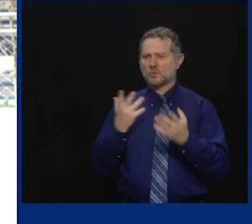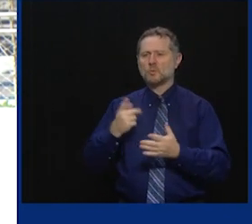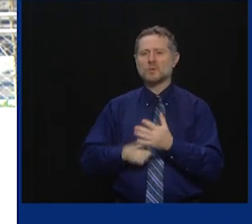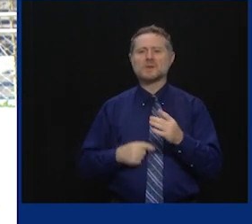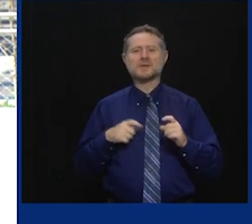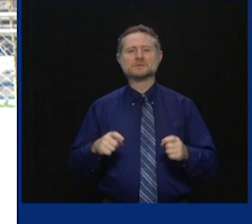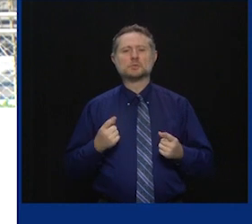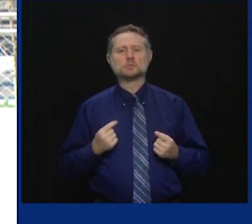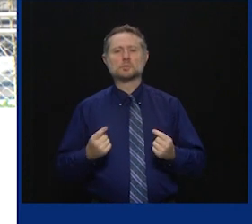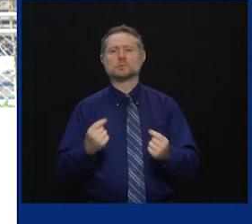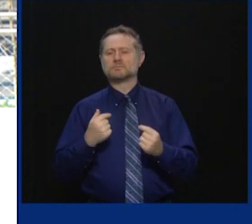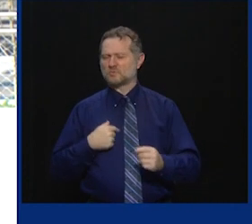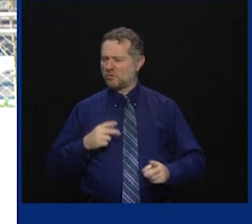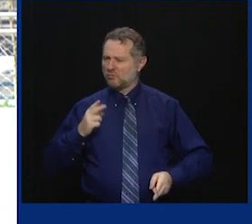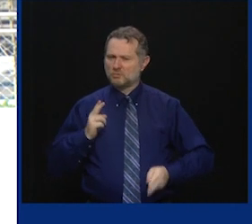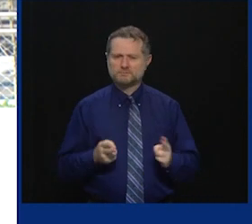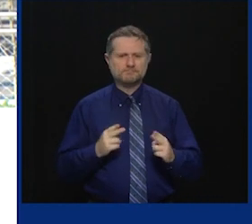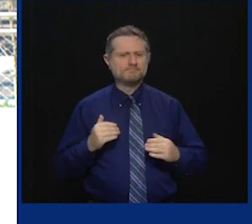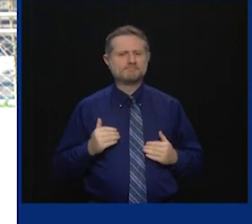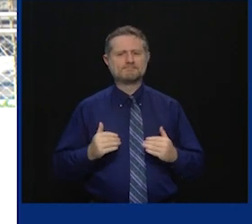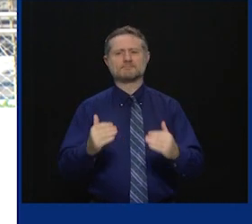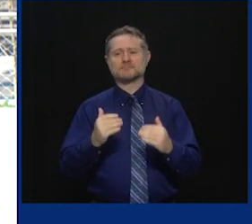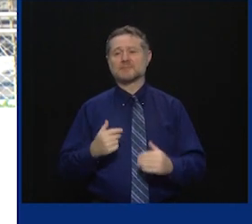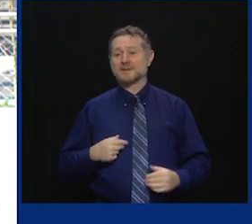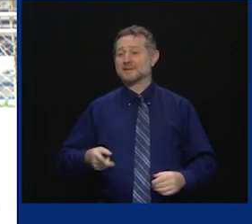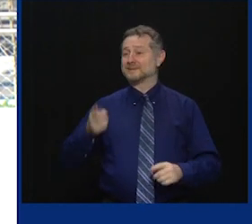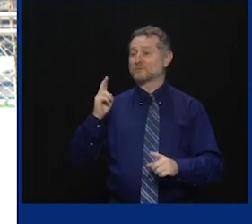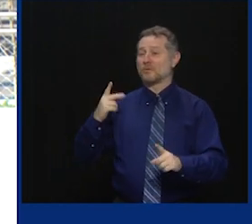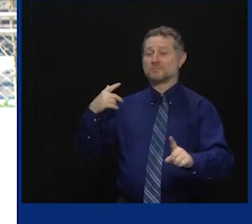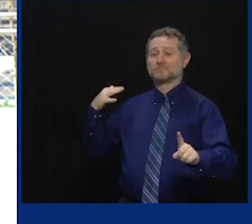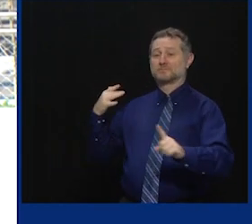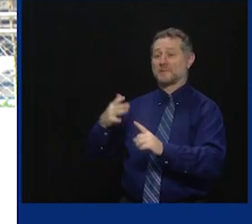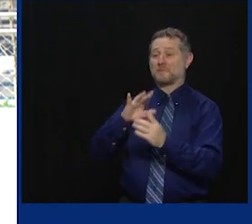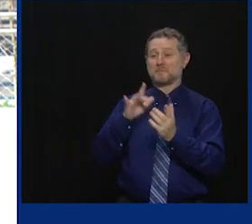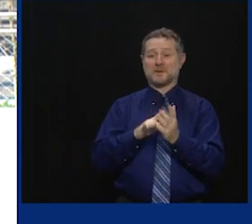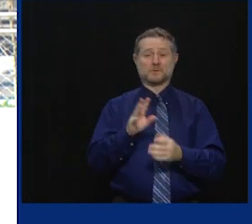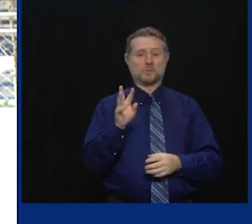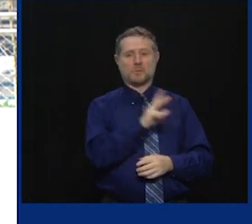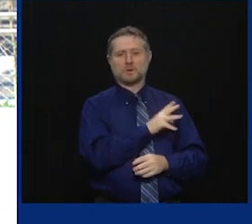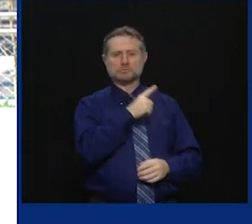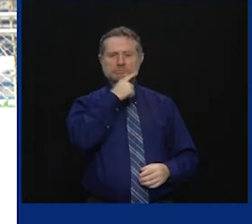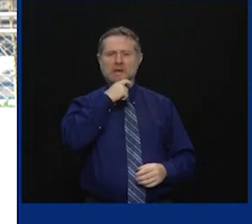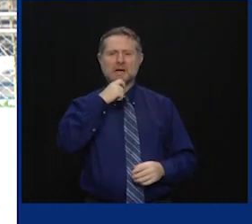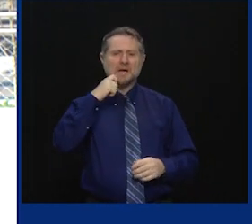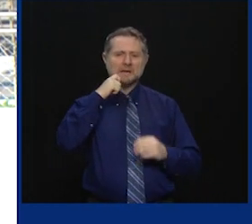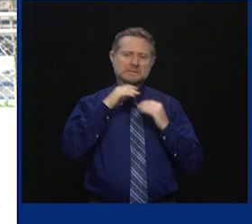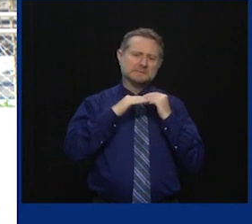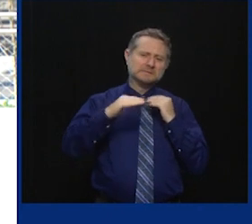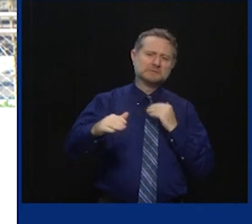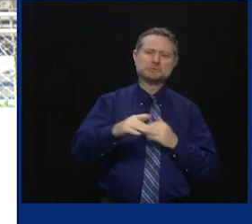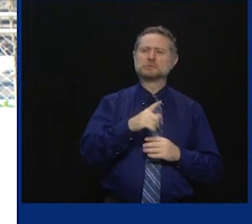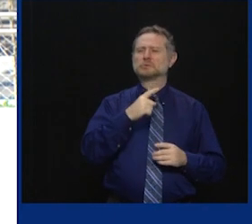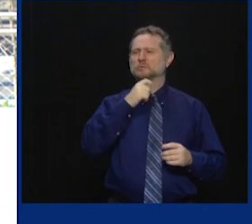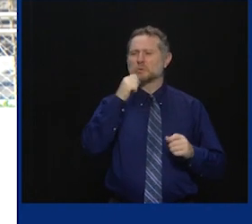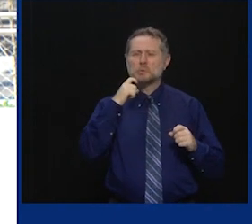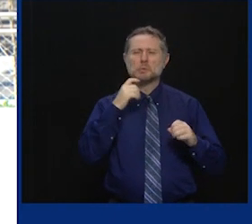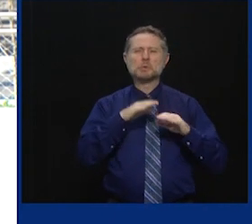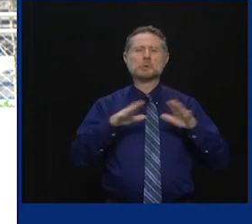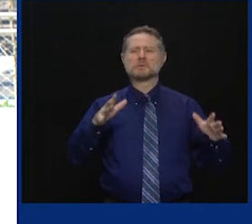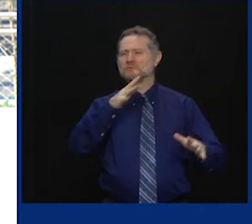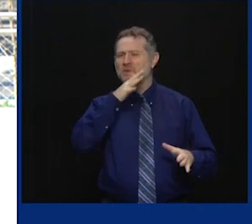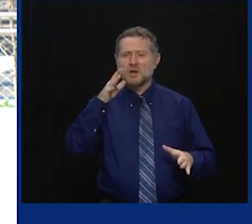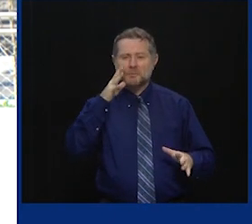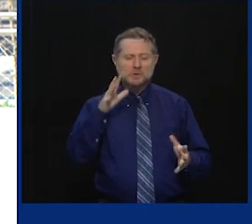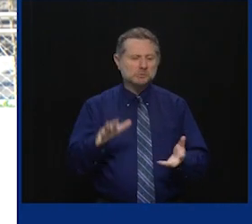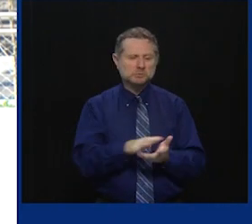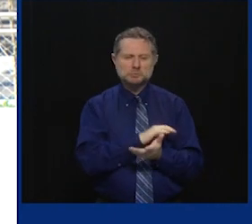urgency. From historic droughts in Iowa and Arizona that have undercut farmers' livelihoods to